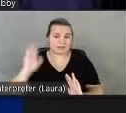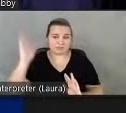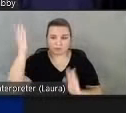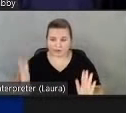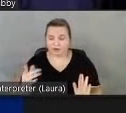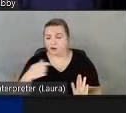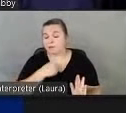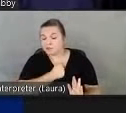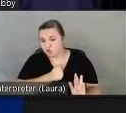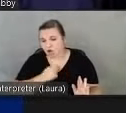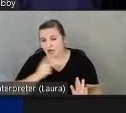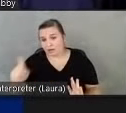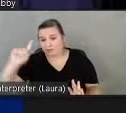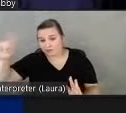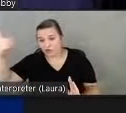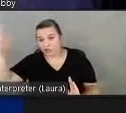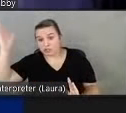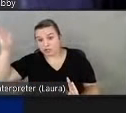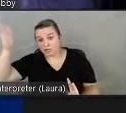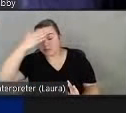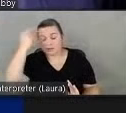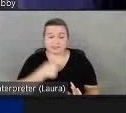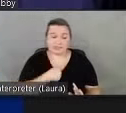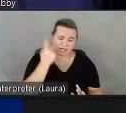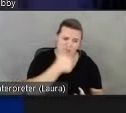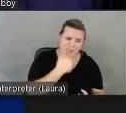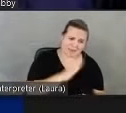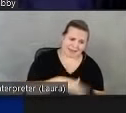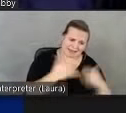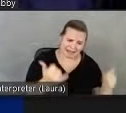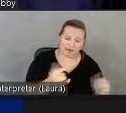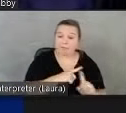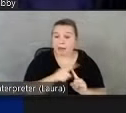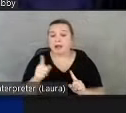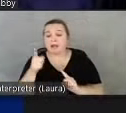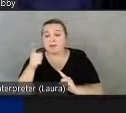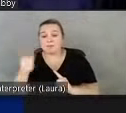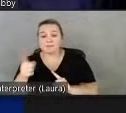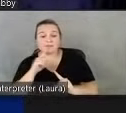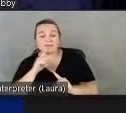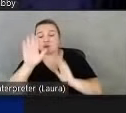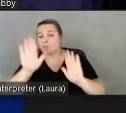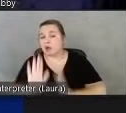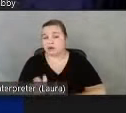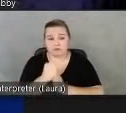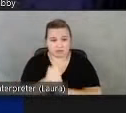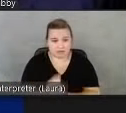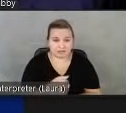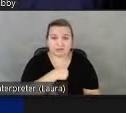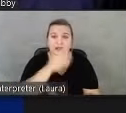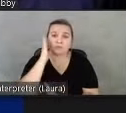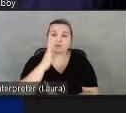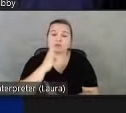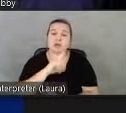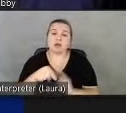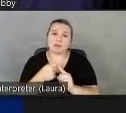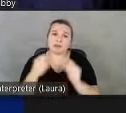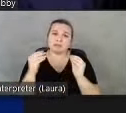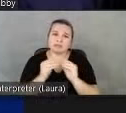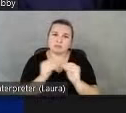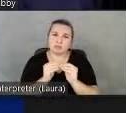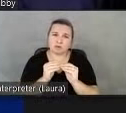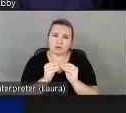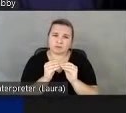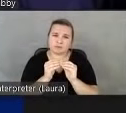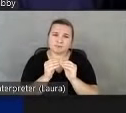look bad. But I talk about this is that he gave you wonderful guidance. What I'm going to talk to you about is more implications about